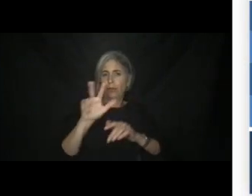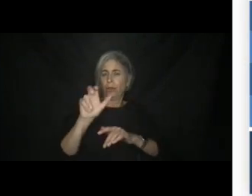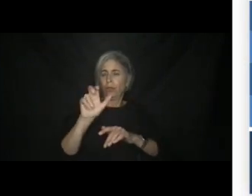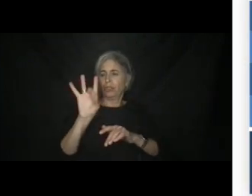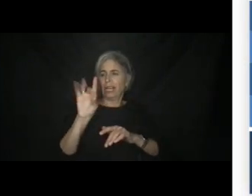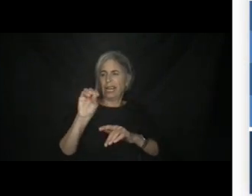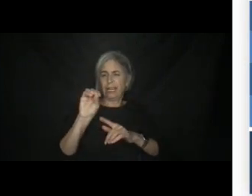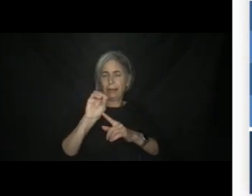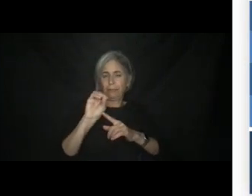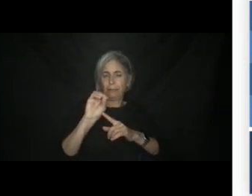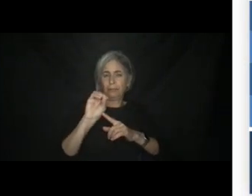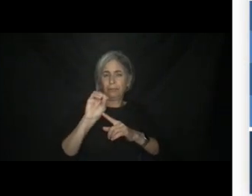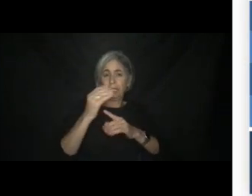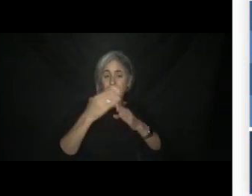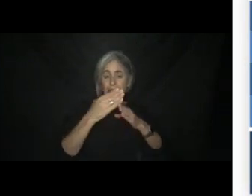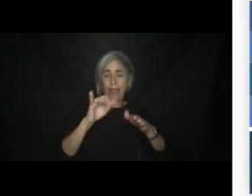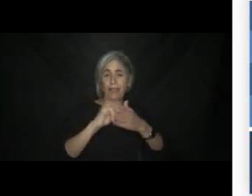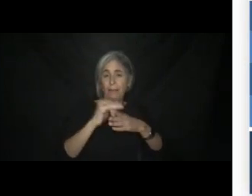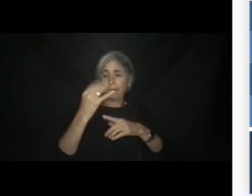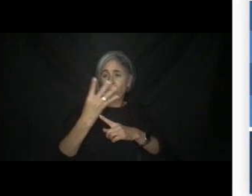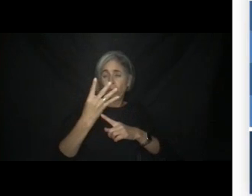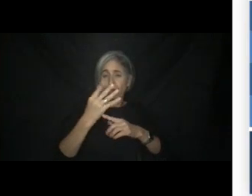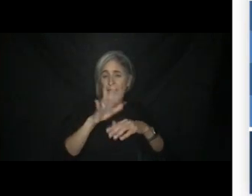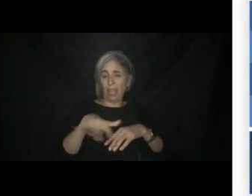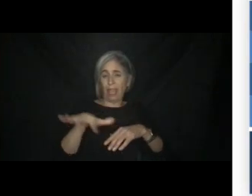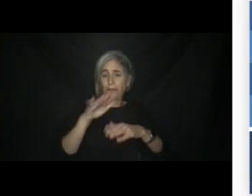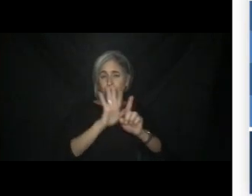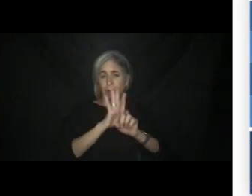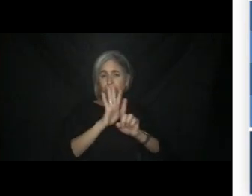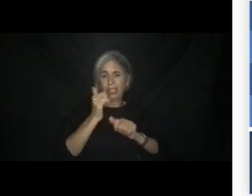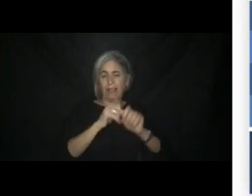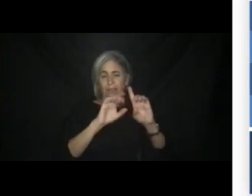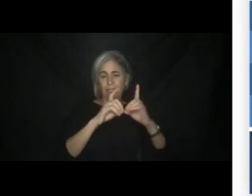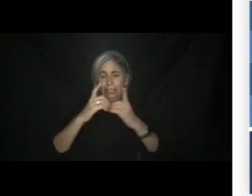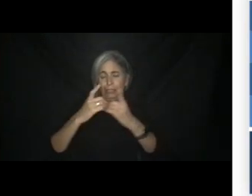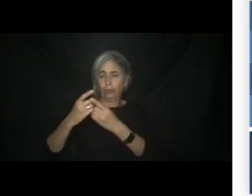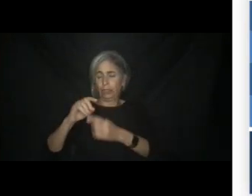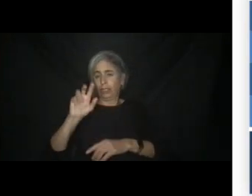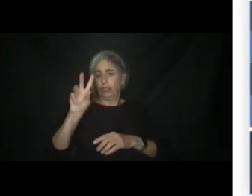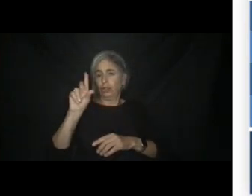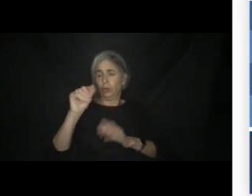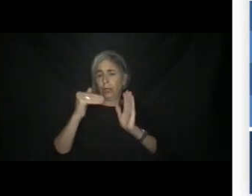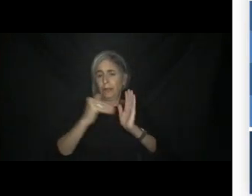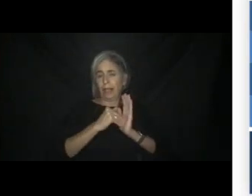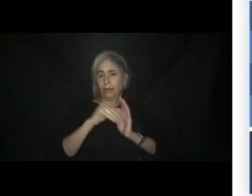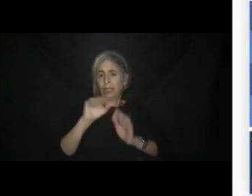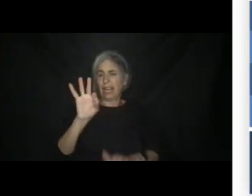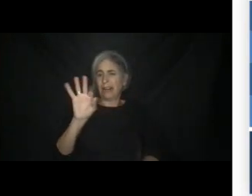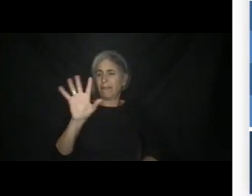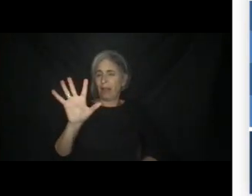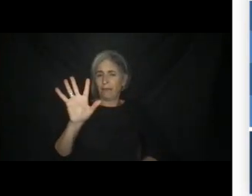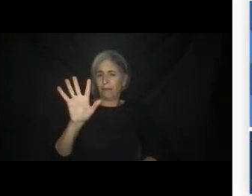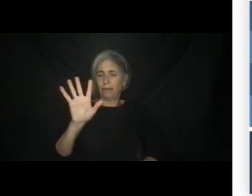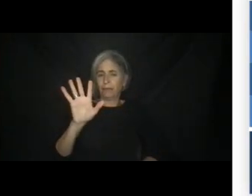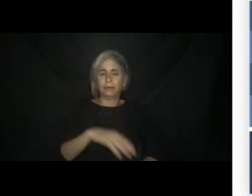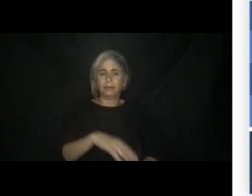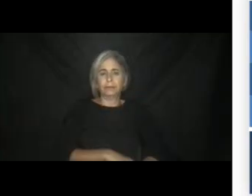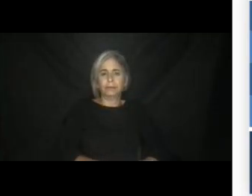80,380. If we divide that by 4, that gives us the average population for each district of 20,095. Next slide,